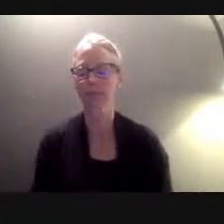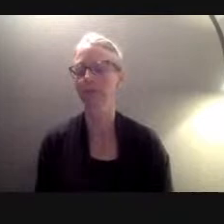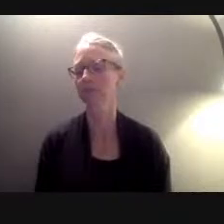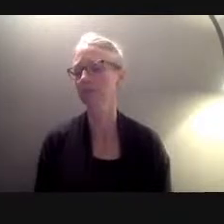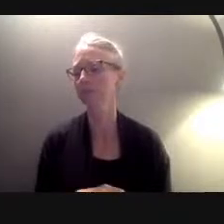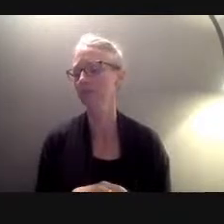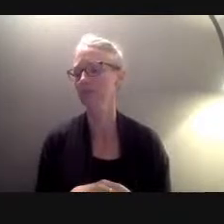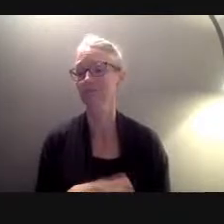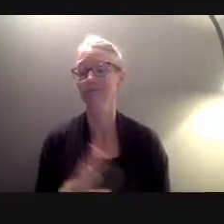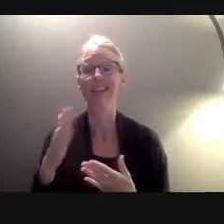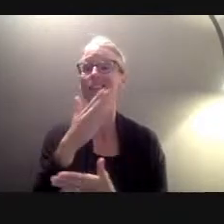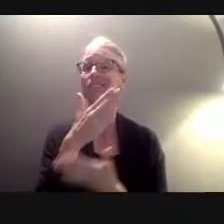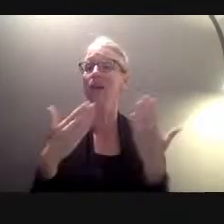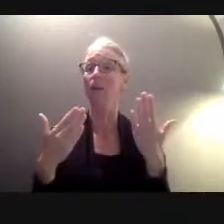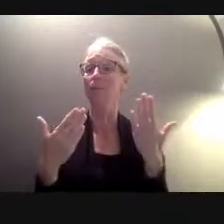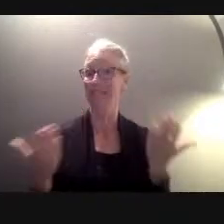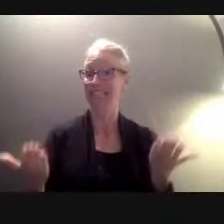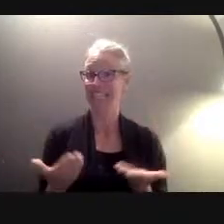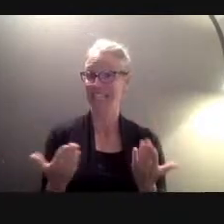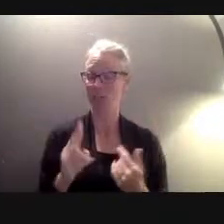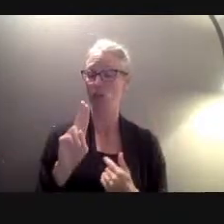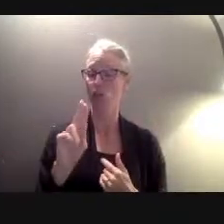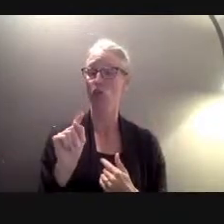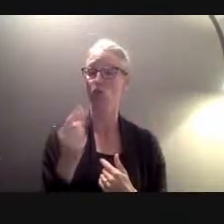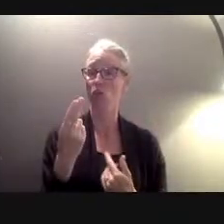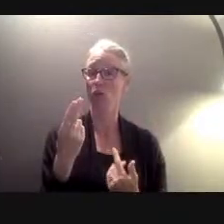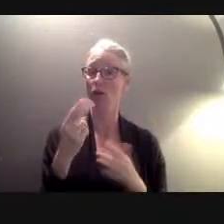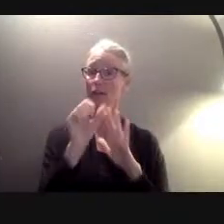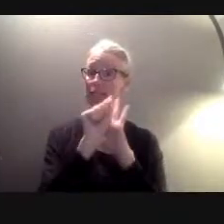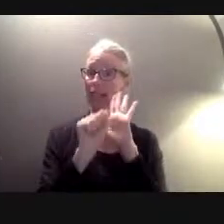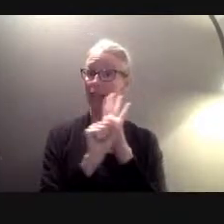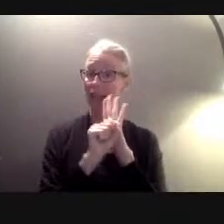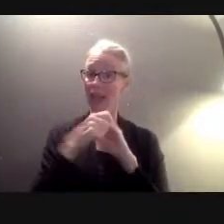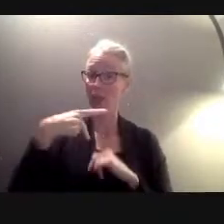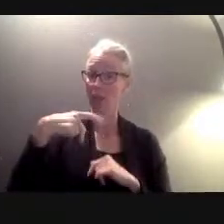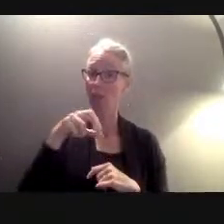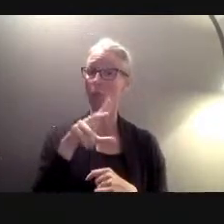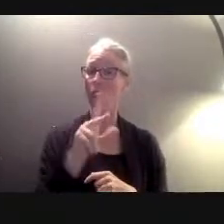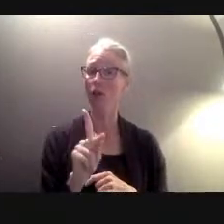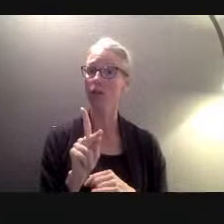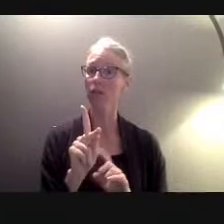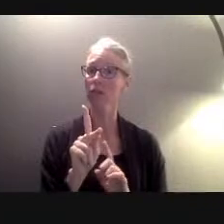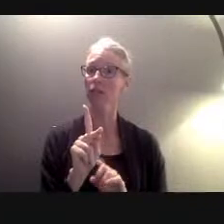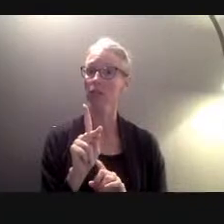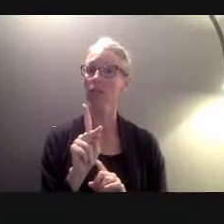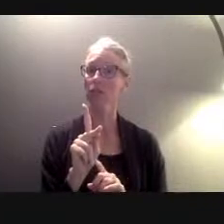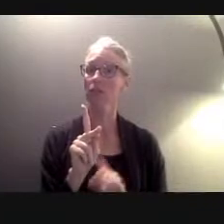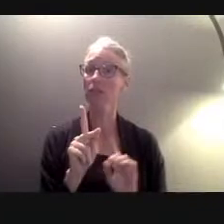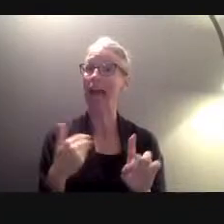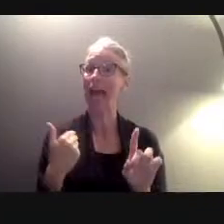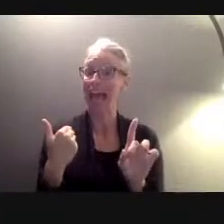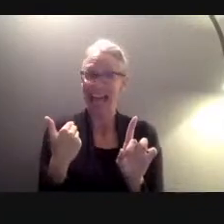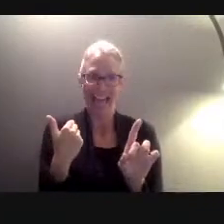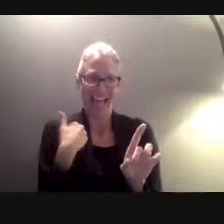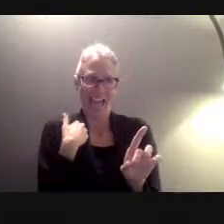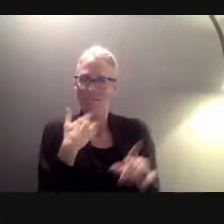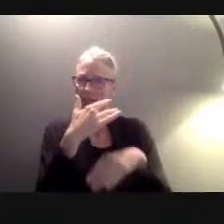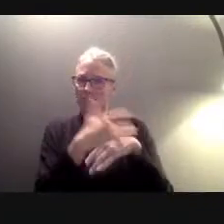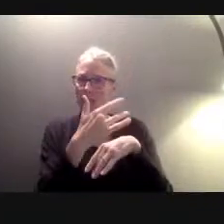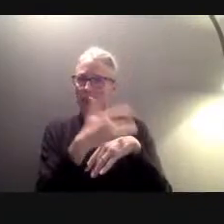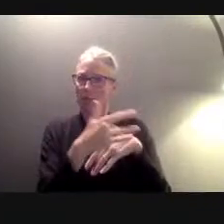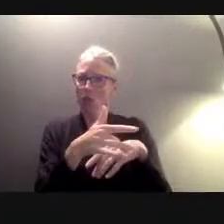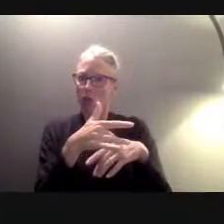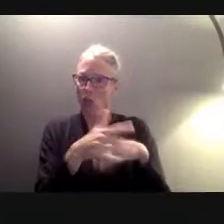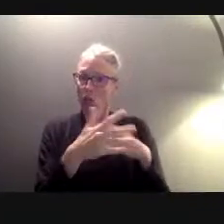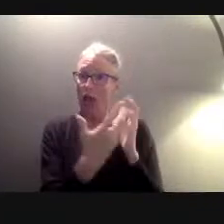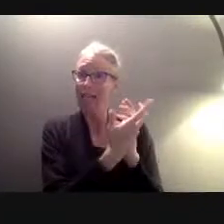there's some state parks here in Utah that have certain wheelchairs, adaptive wheelchairs to help people